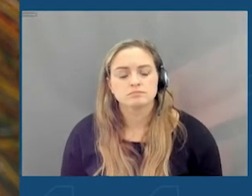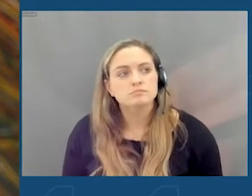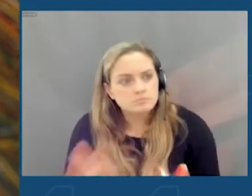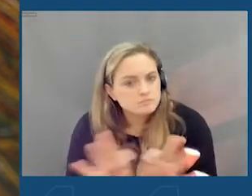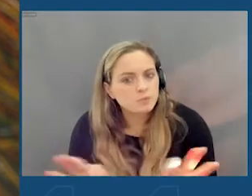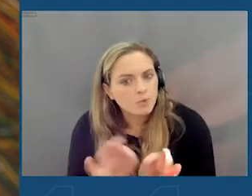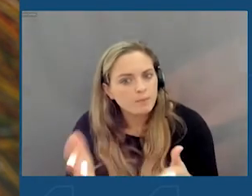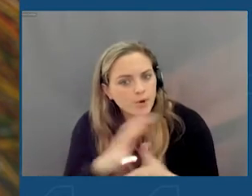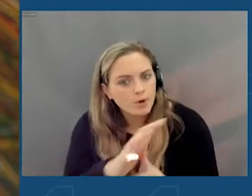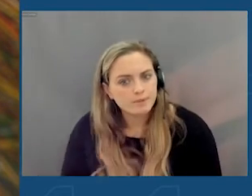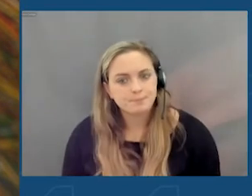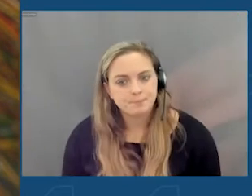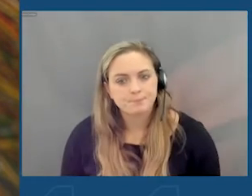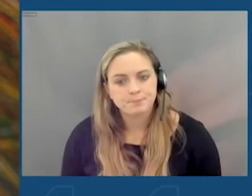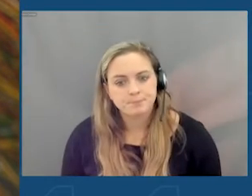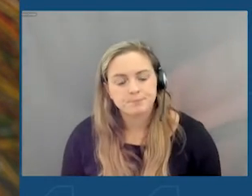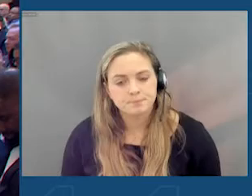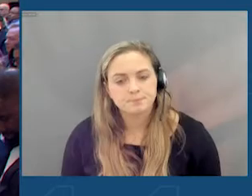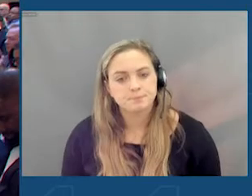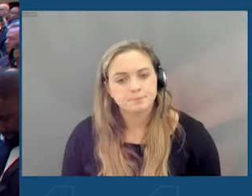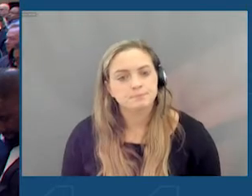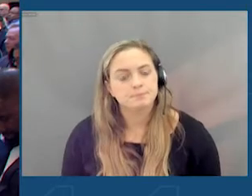priorities of mine.